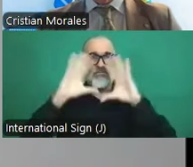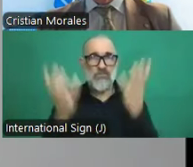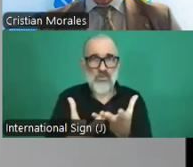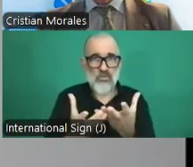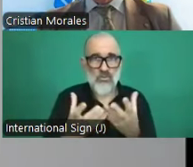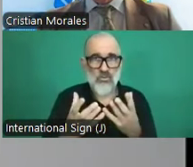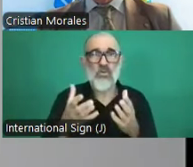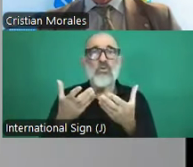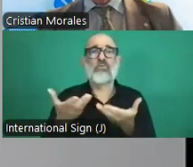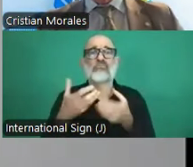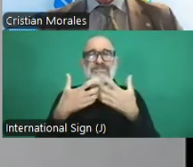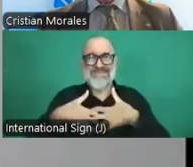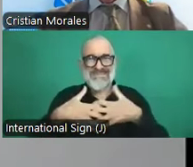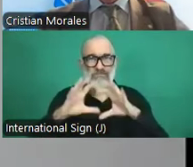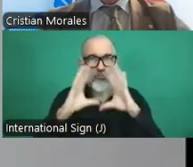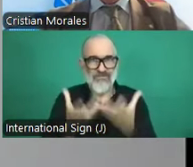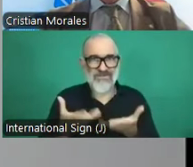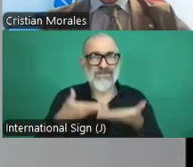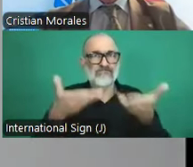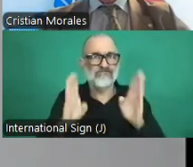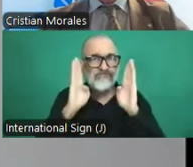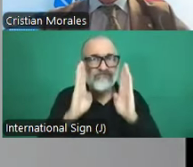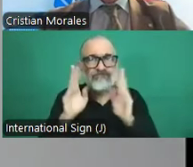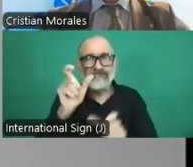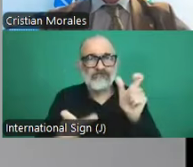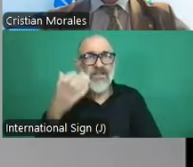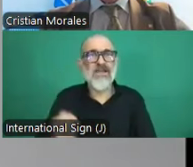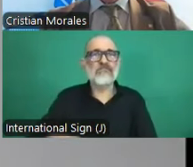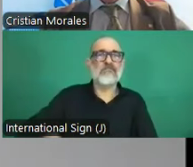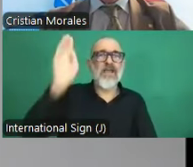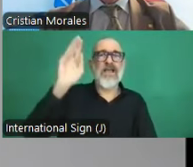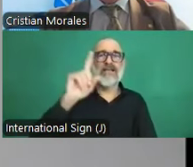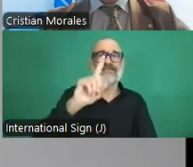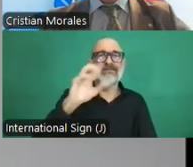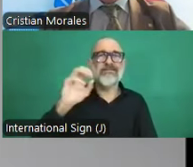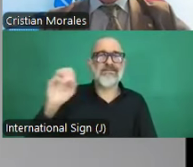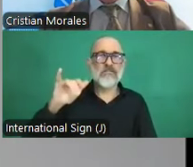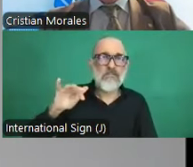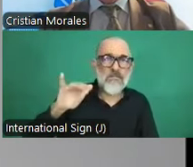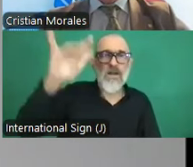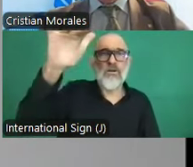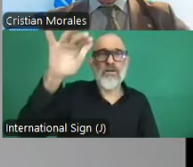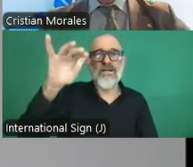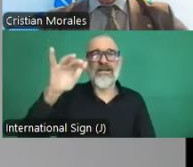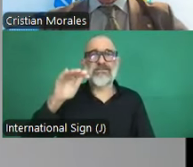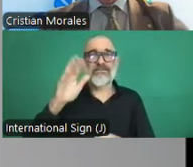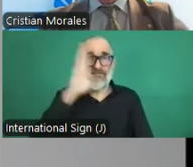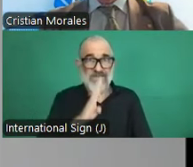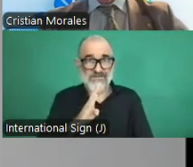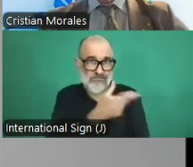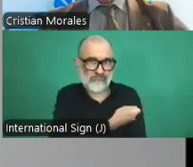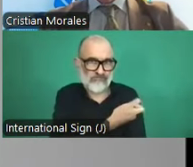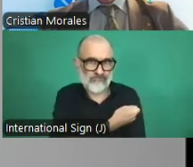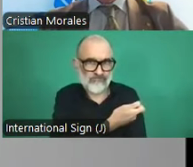systems, providing comprehensive care to over 200 million Brazilians, including vaccines, transplants, and